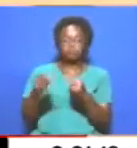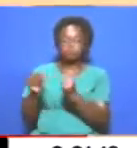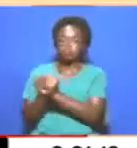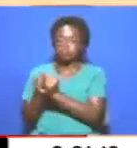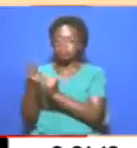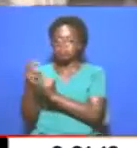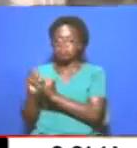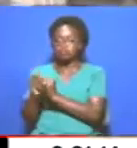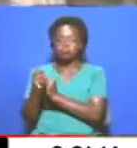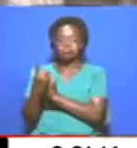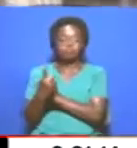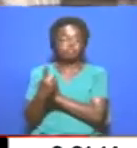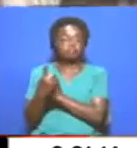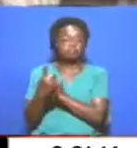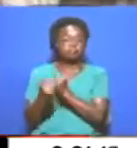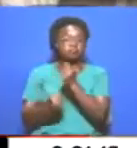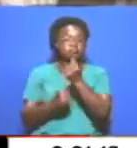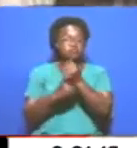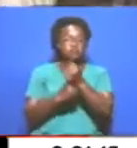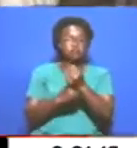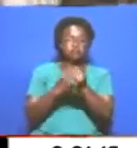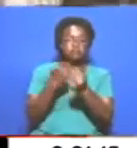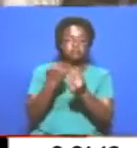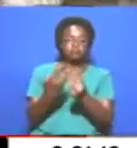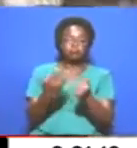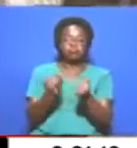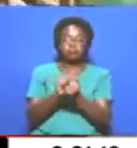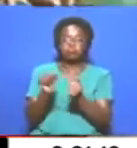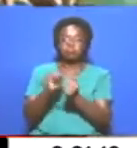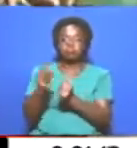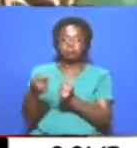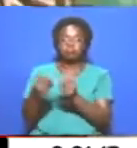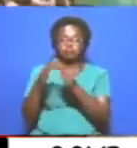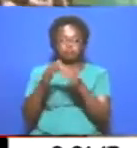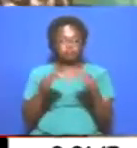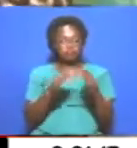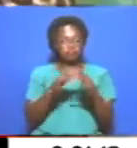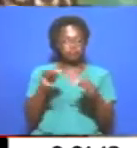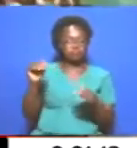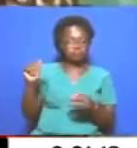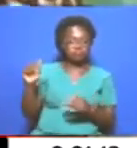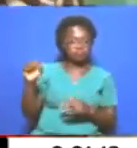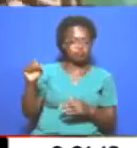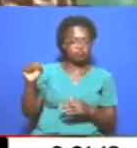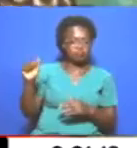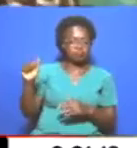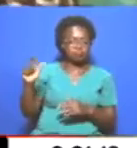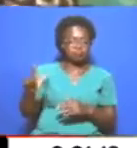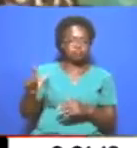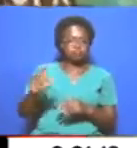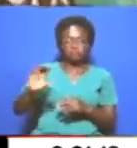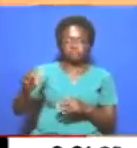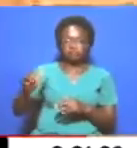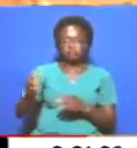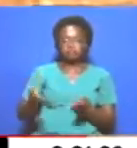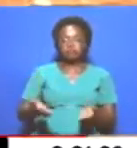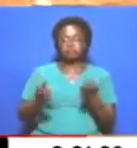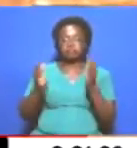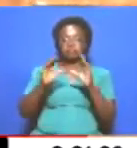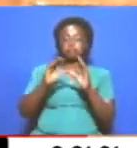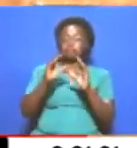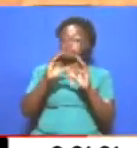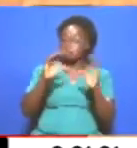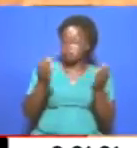to support about 415,000 households in ASEL counties under the Inua Jamii program, with plans